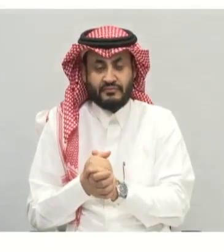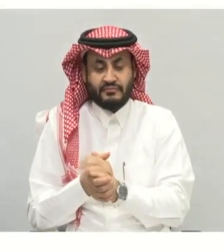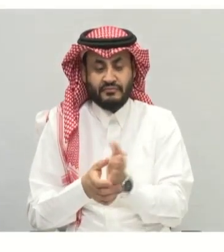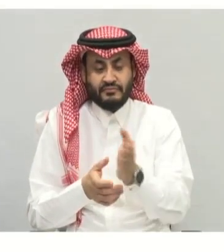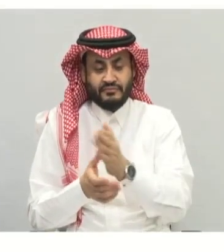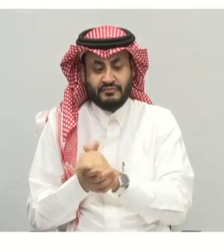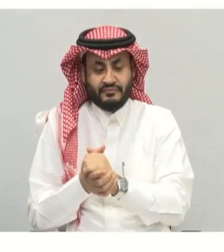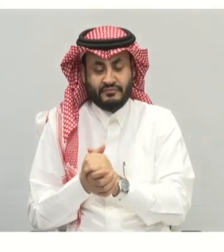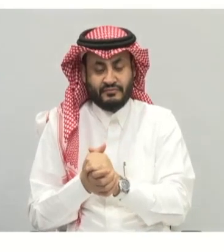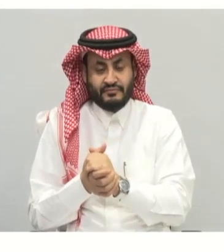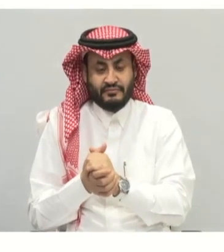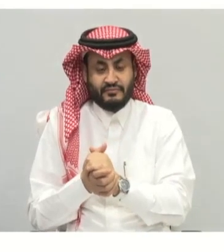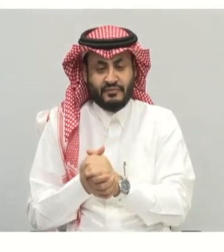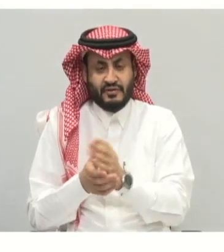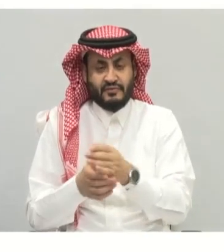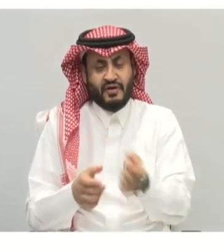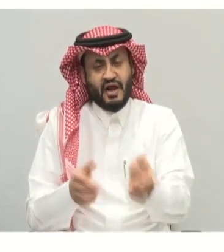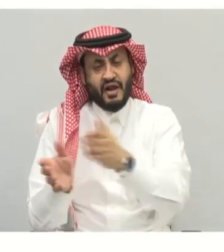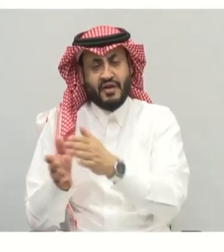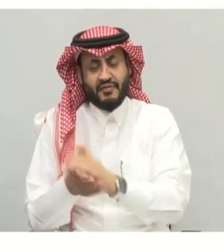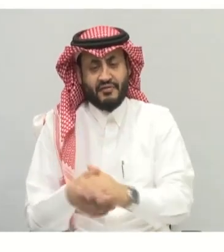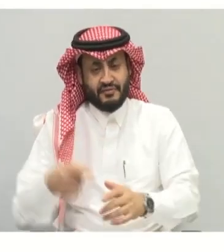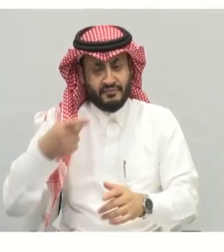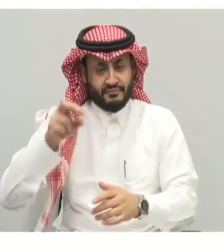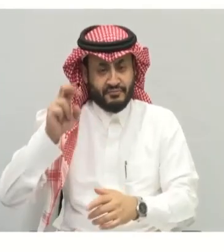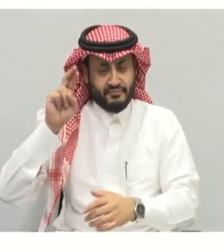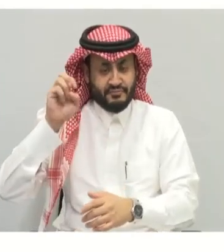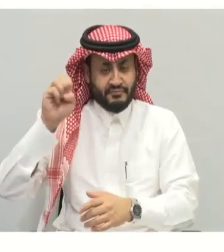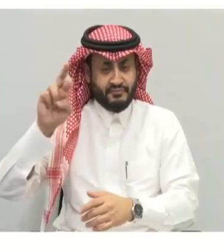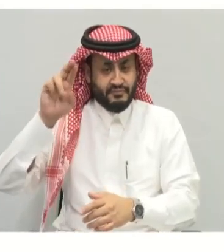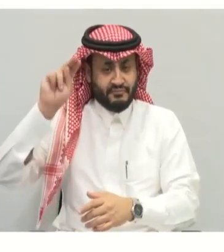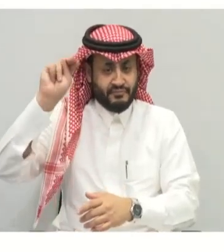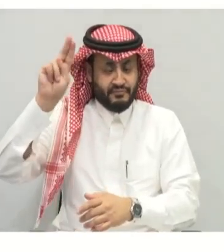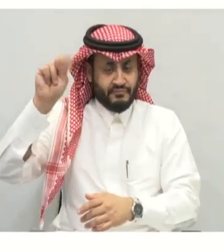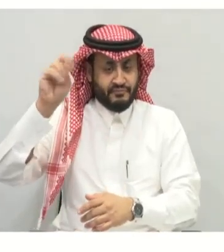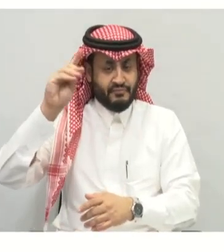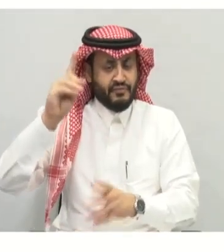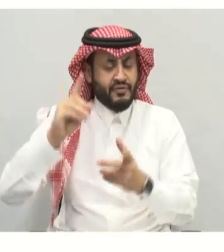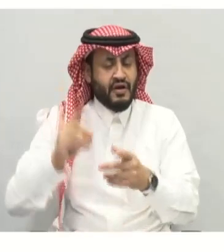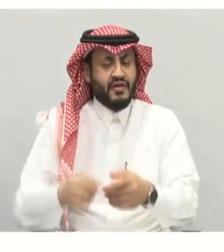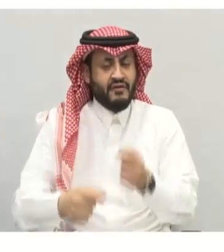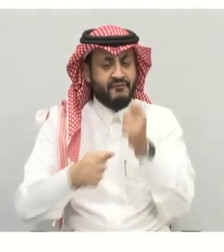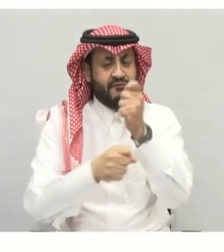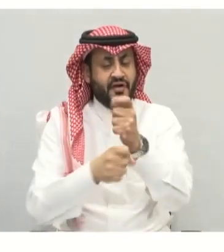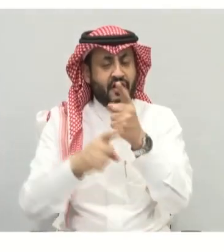some of them yes can be followed by gerunds as you we can see on unit 4.